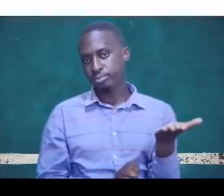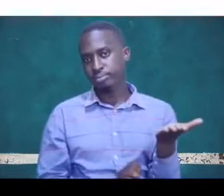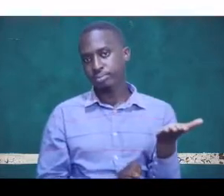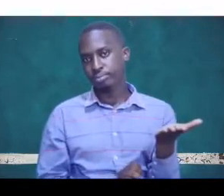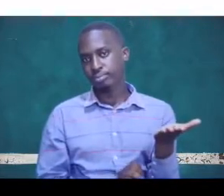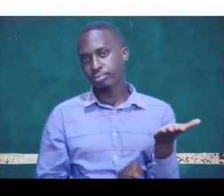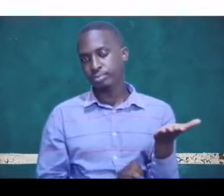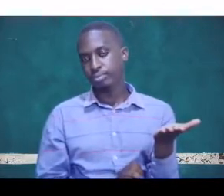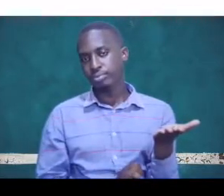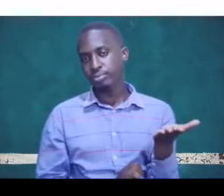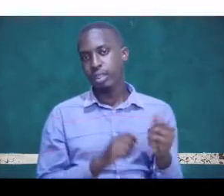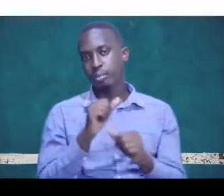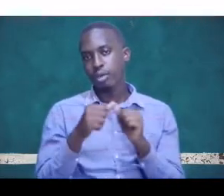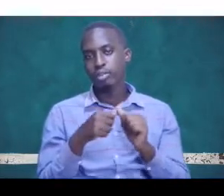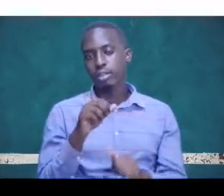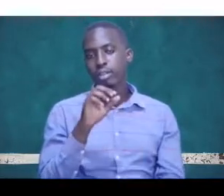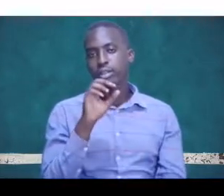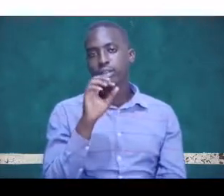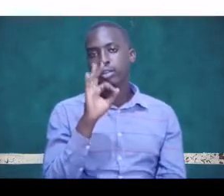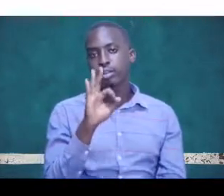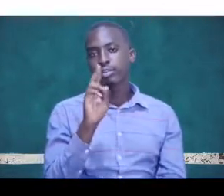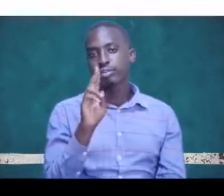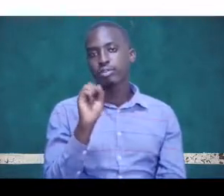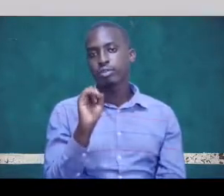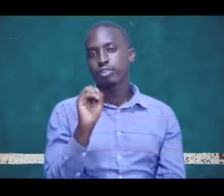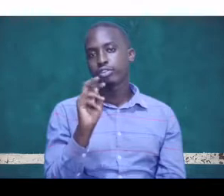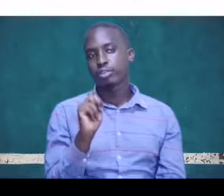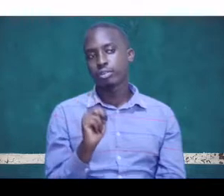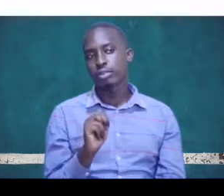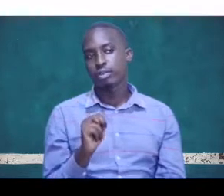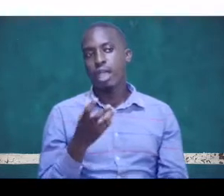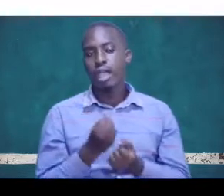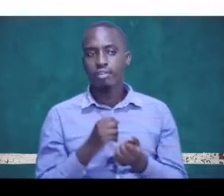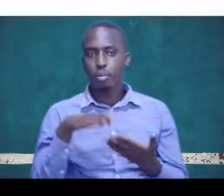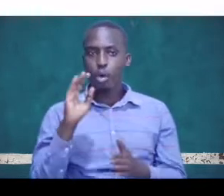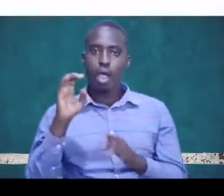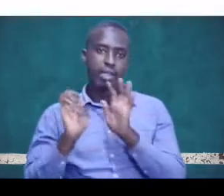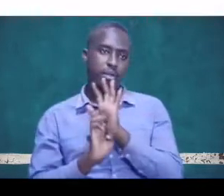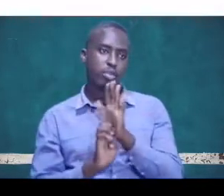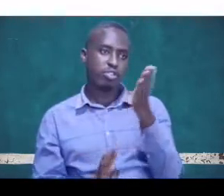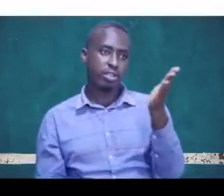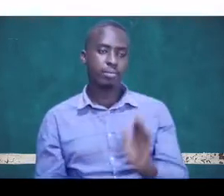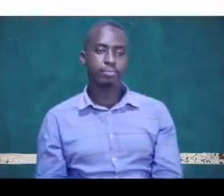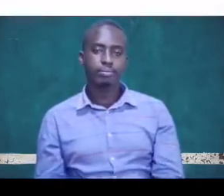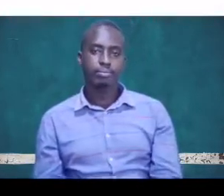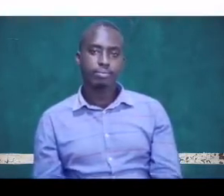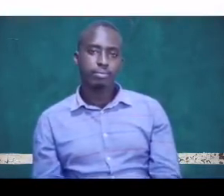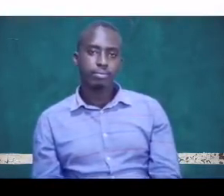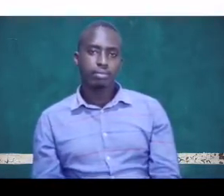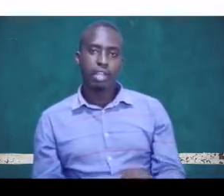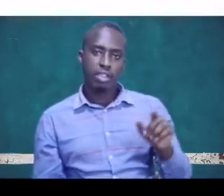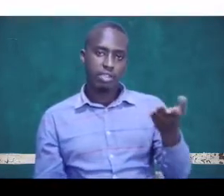this nuclear fusion. So then let's have the other more examples here. So this is